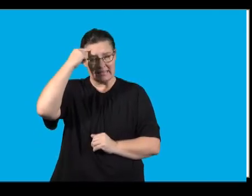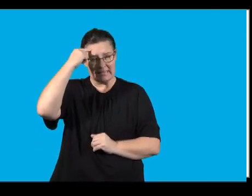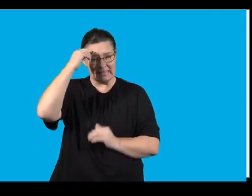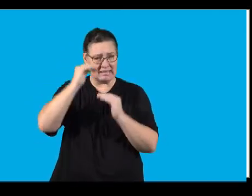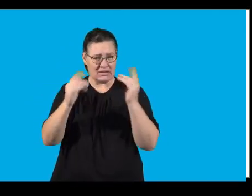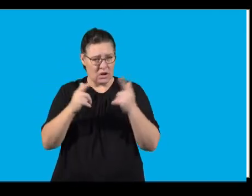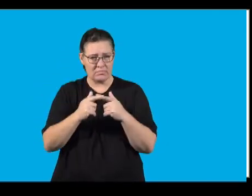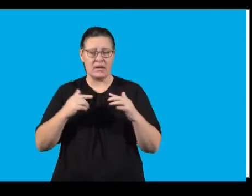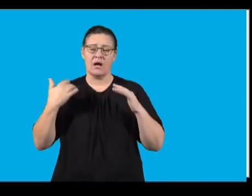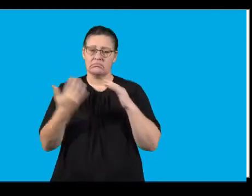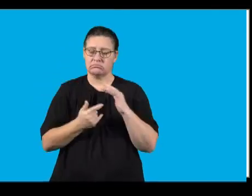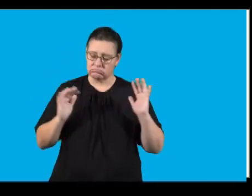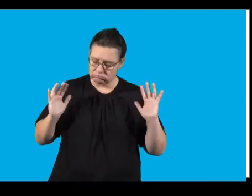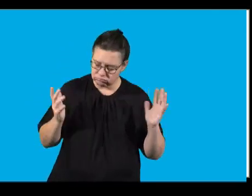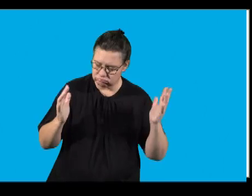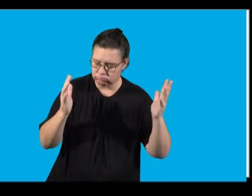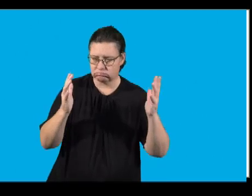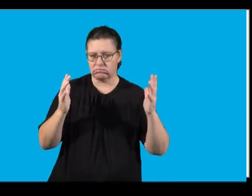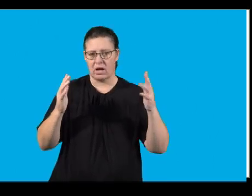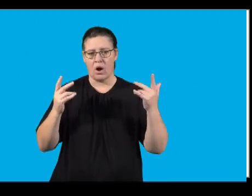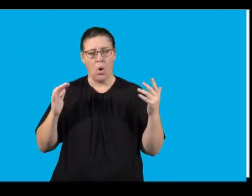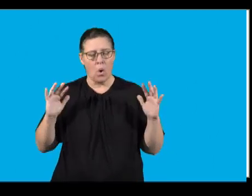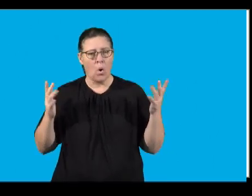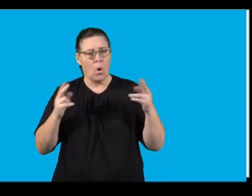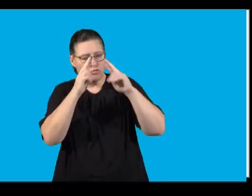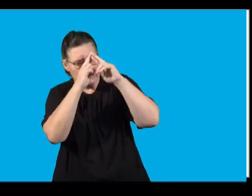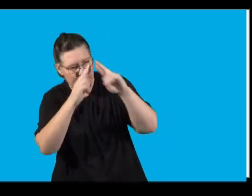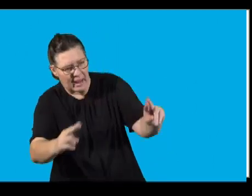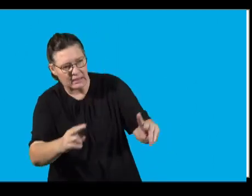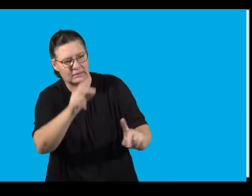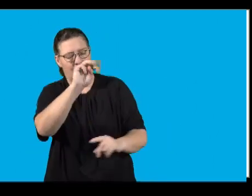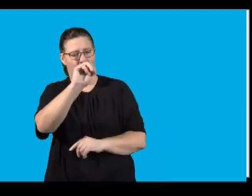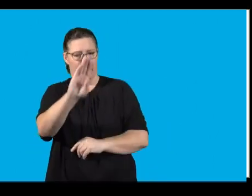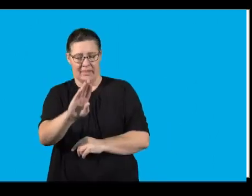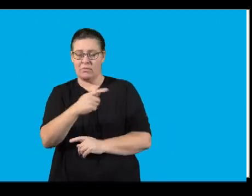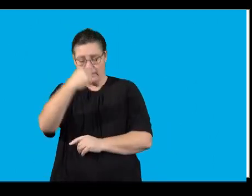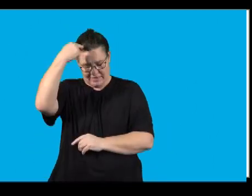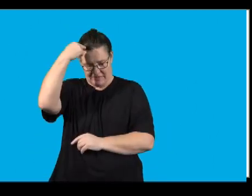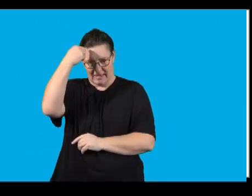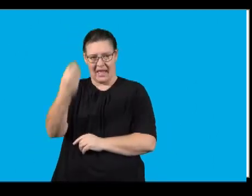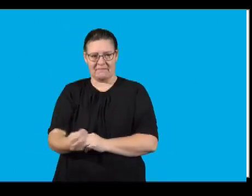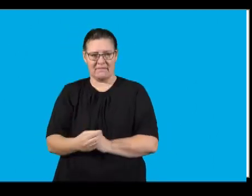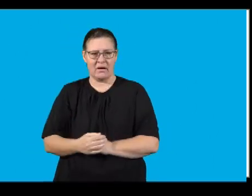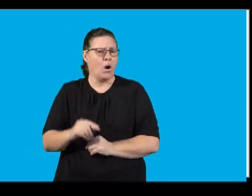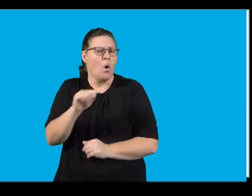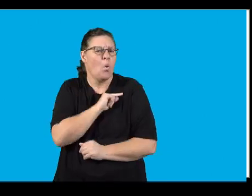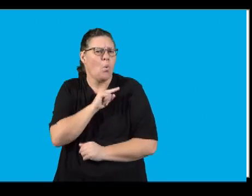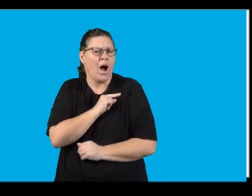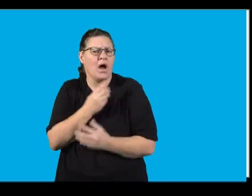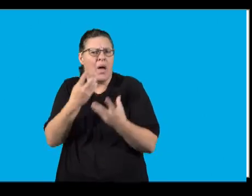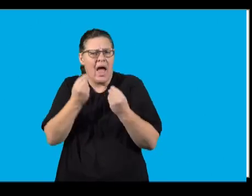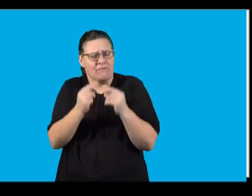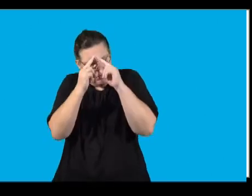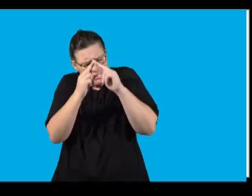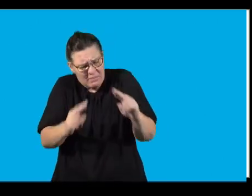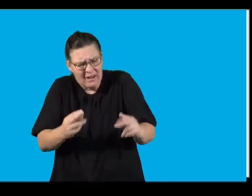So we see the admiration coming through or the respect coming through. That is what he's thinking. Now, why does he